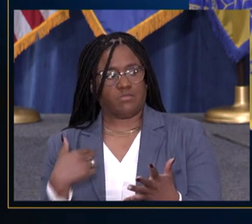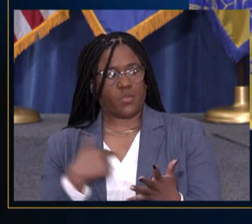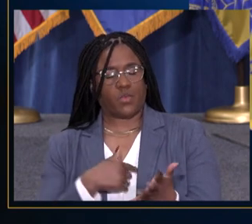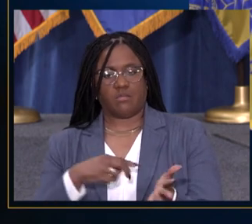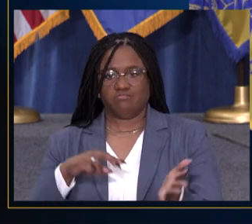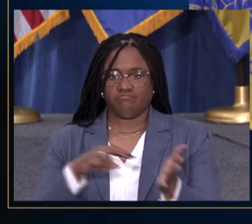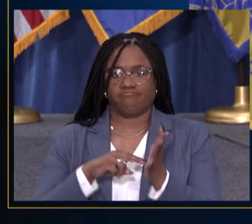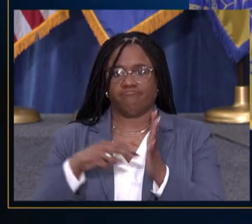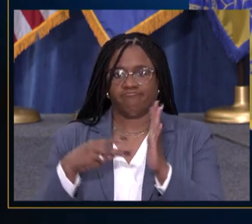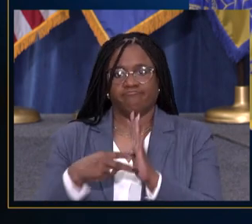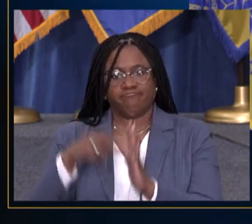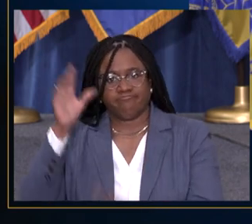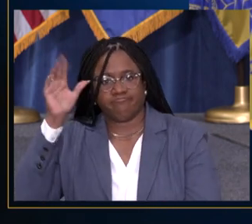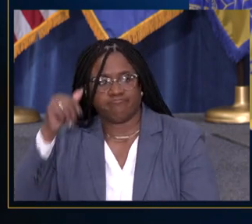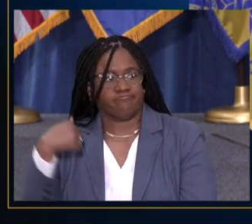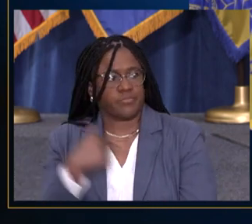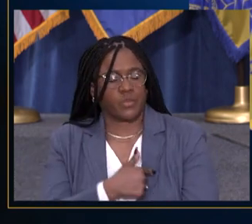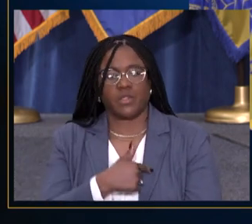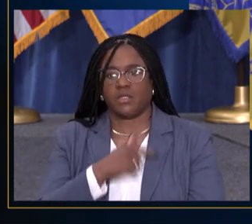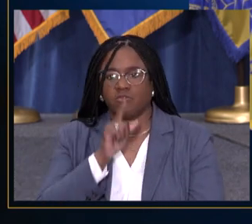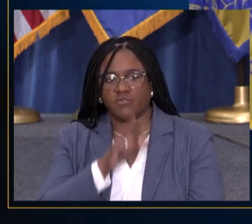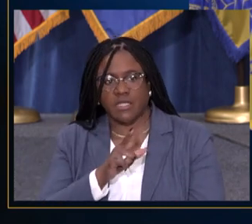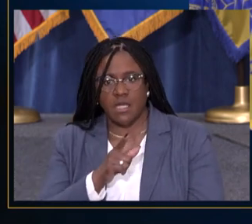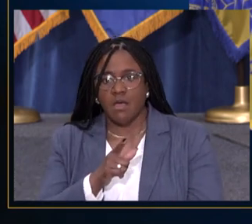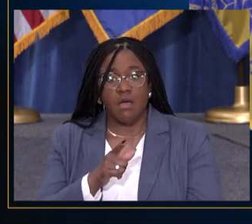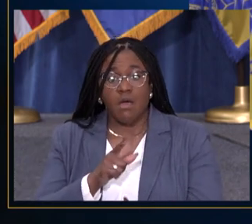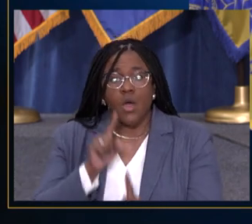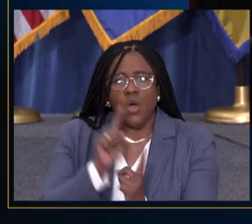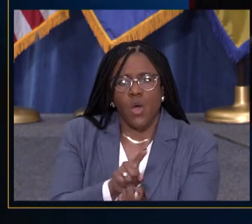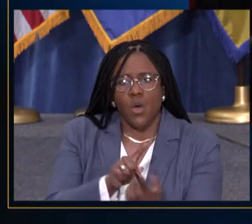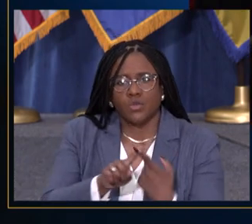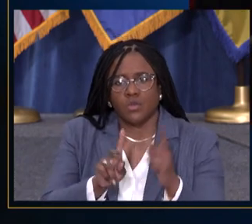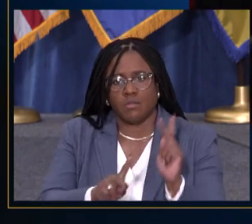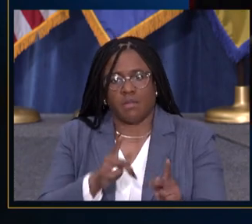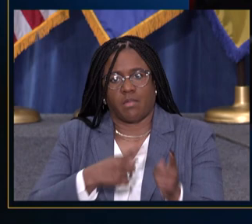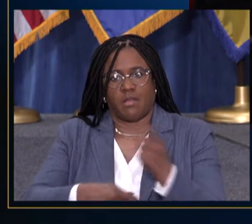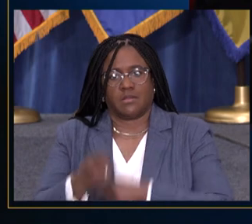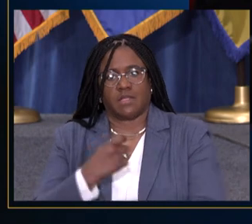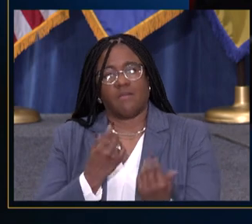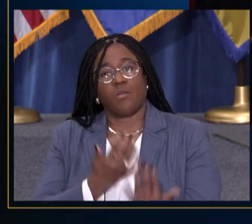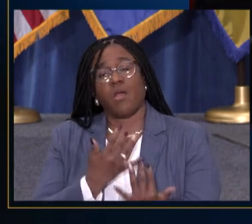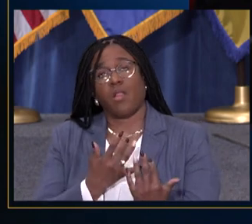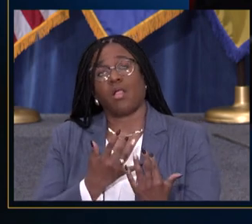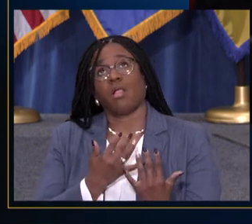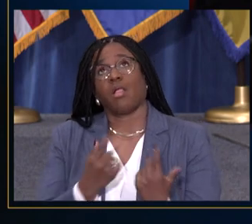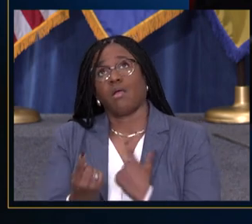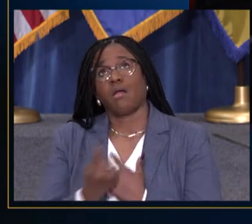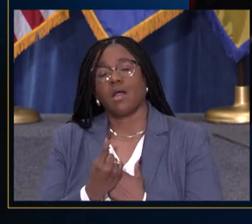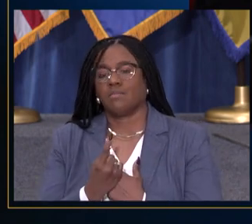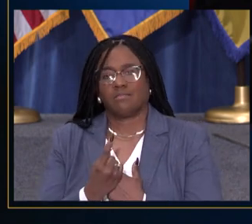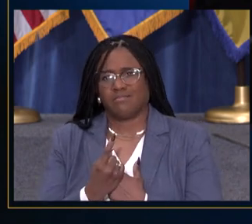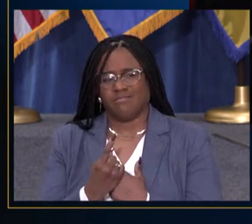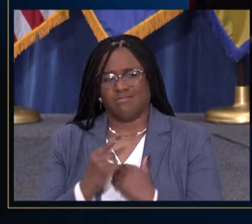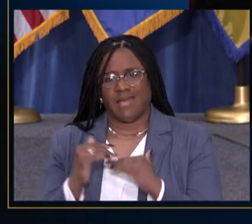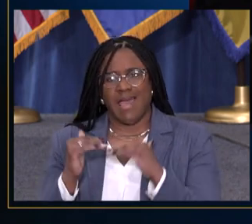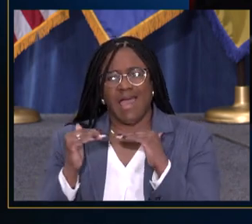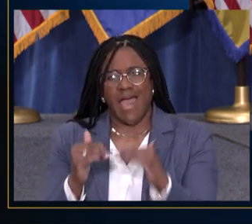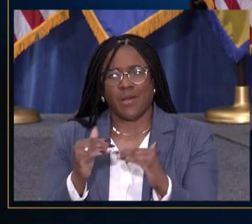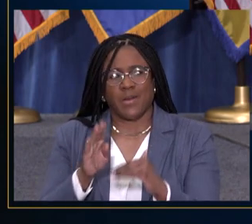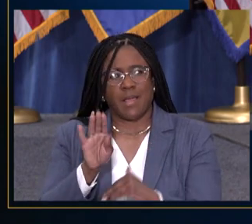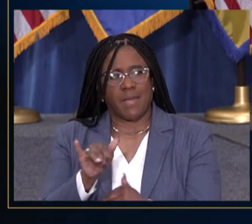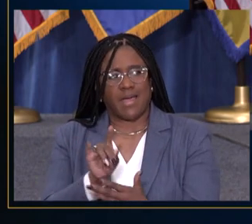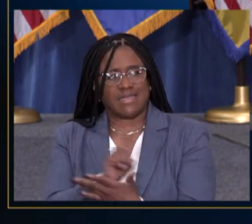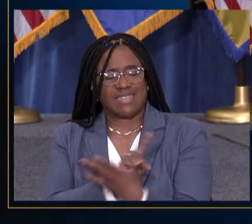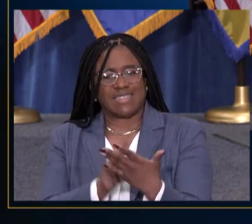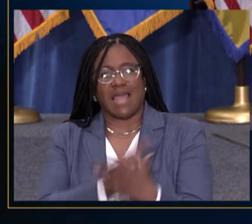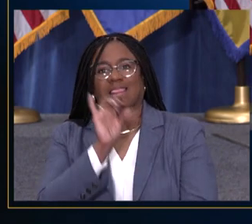intentional. We went where people were. We didn't wait for them to come to us. That's what equity by design gets you. And